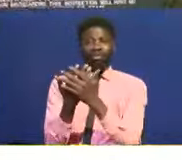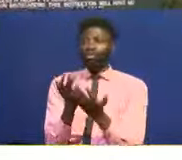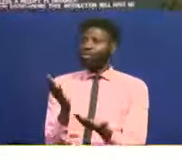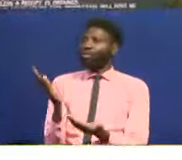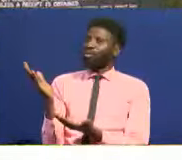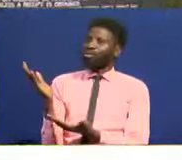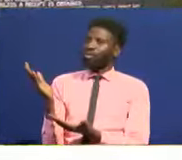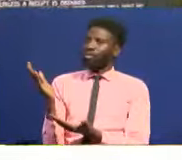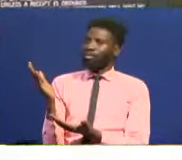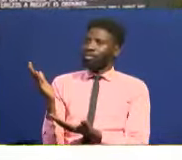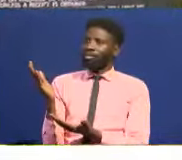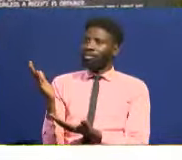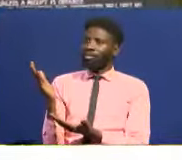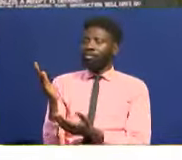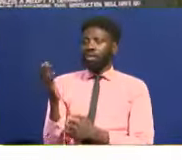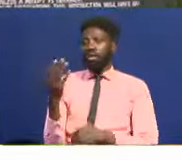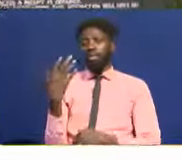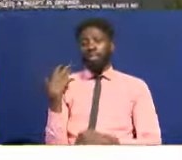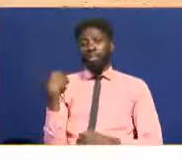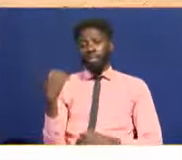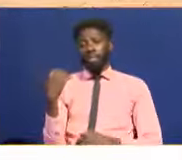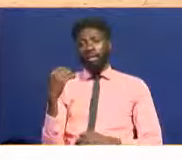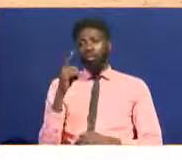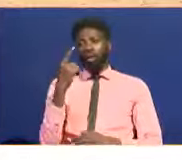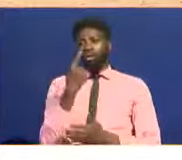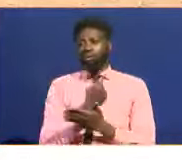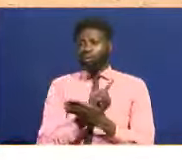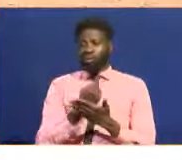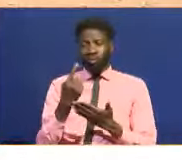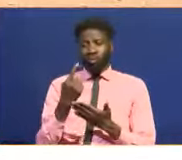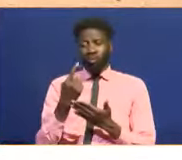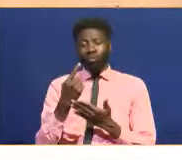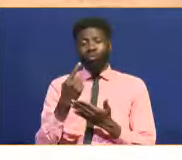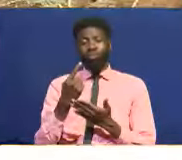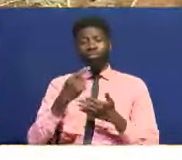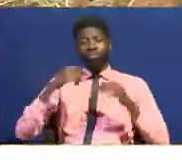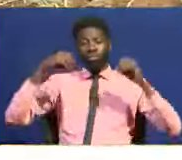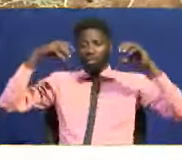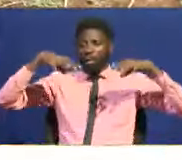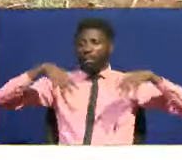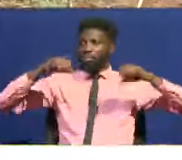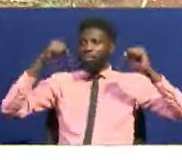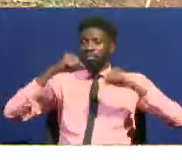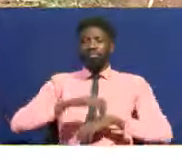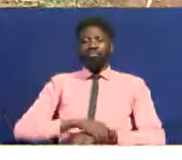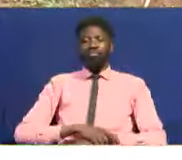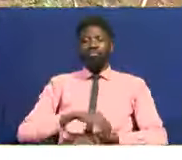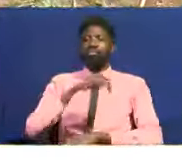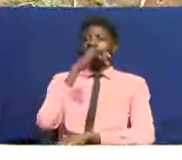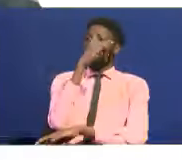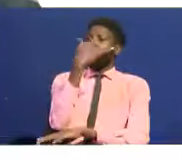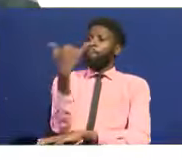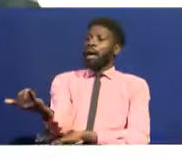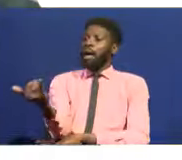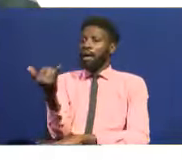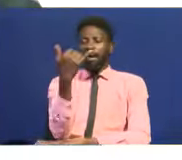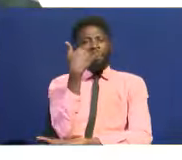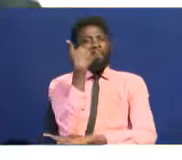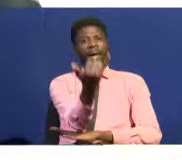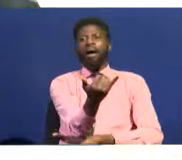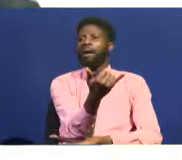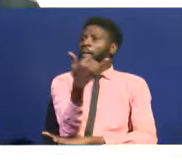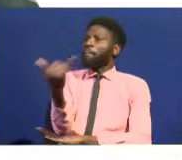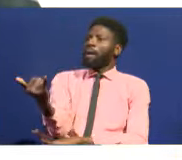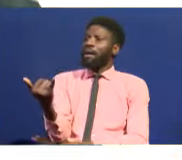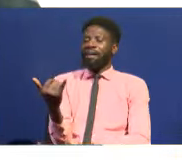which recently experienced a week-long power blackout. Five poles fell down and the station was forced to